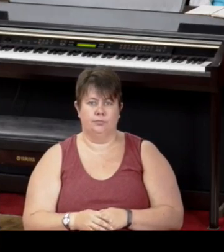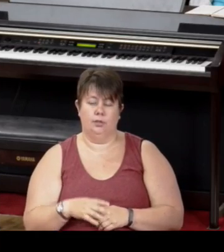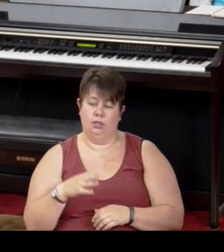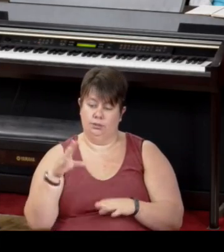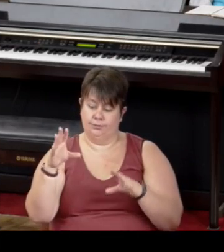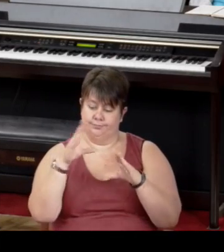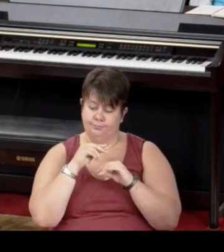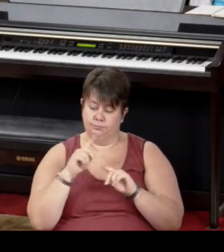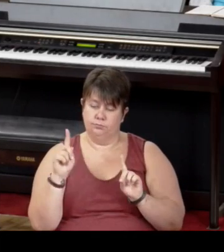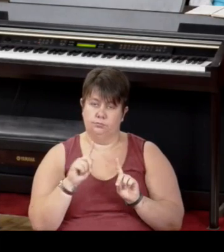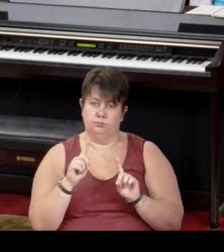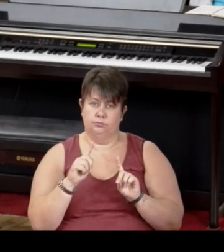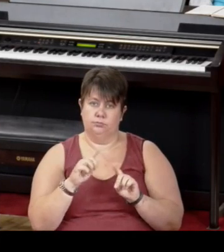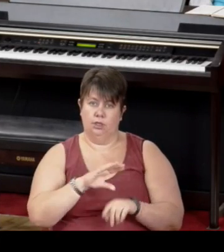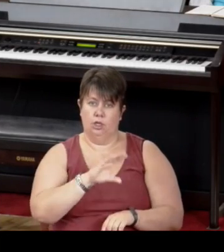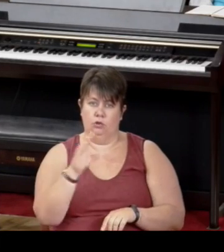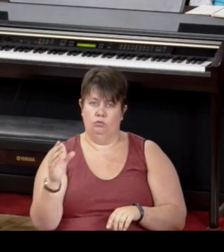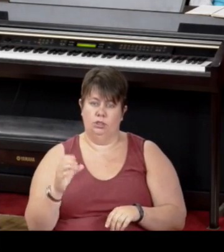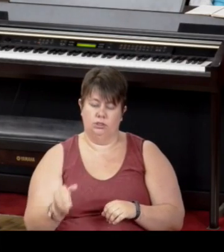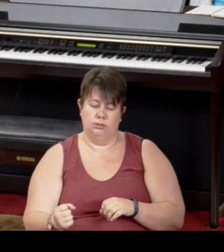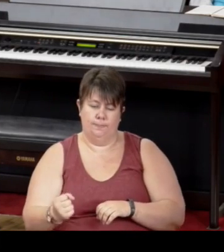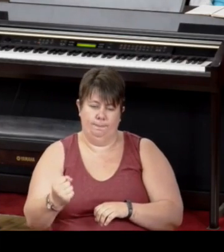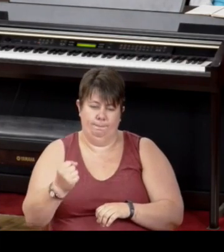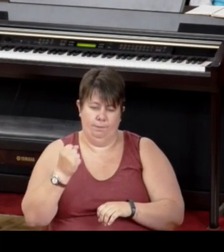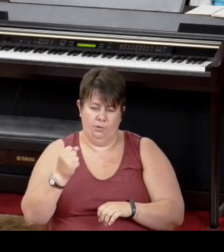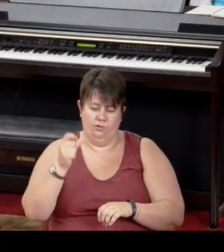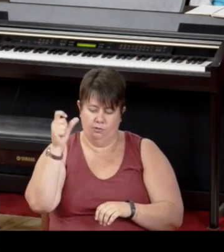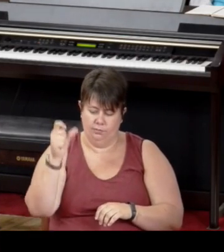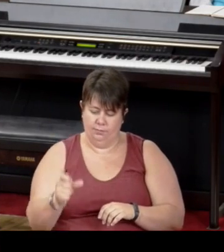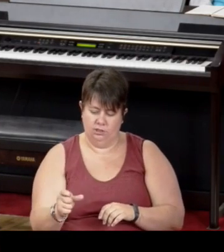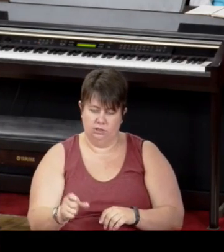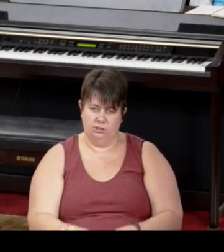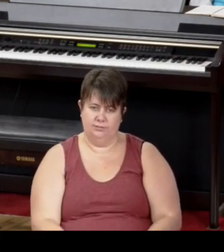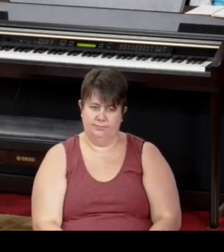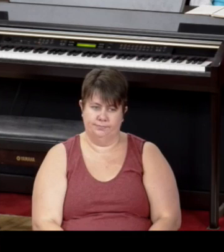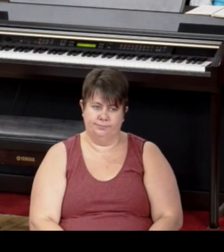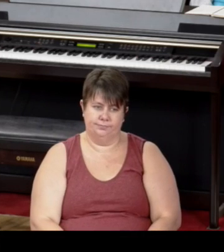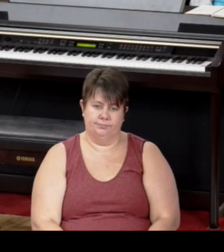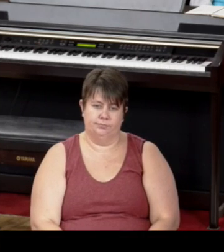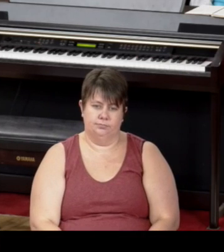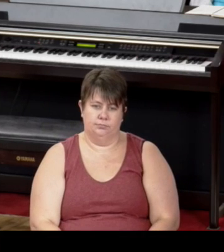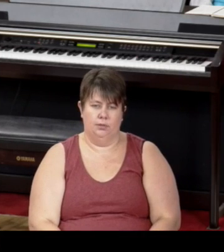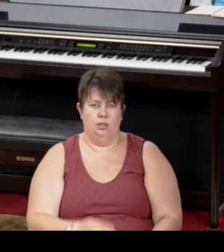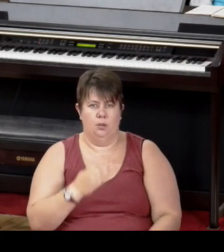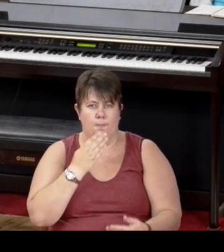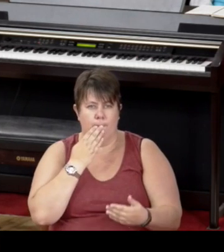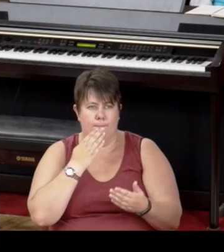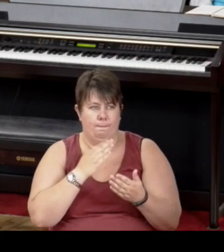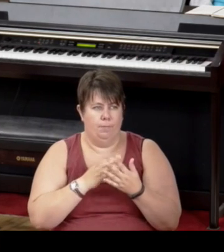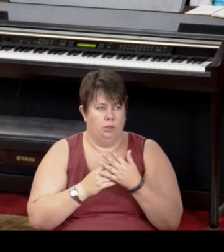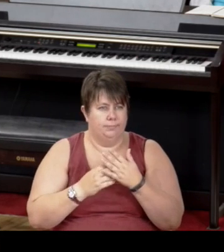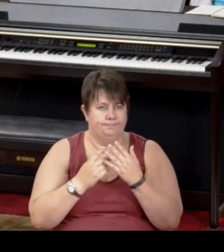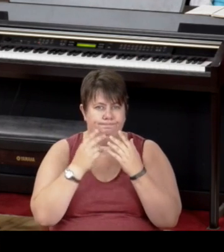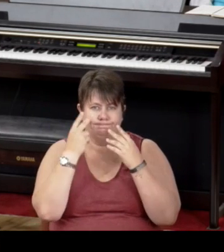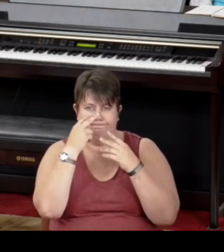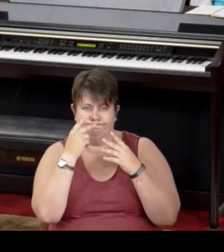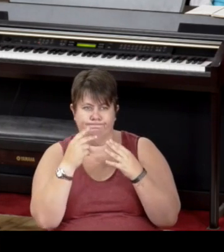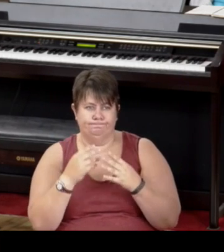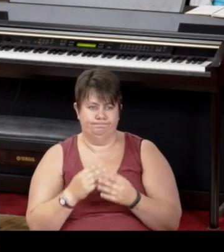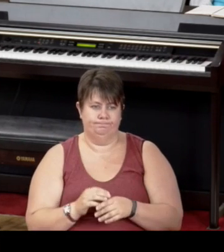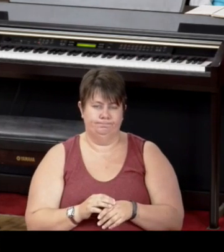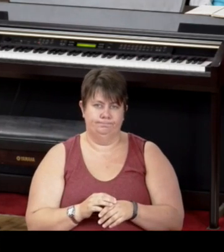powerful. The image at the beginning of this letter with burning eyes and bronzed feet paint